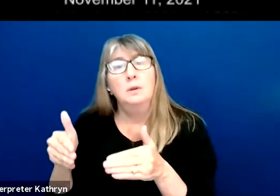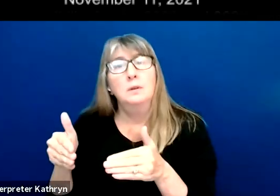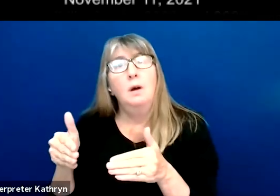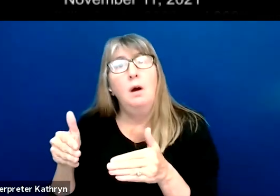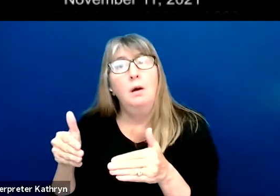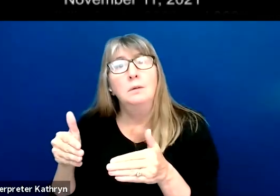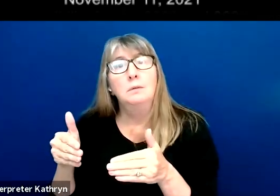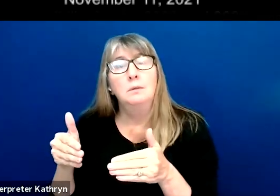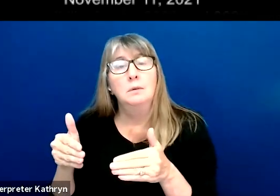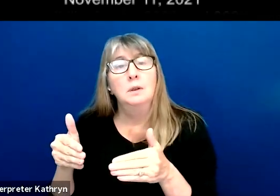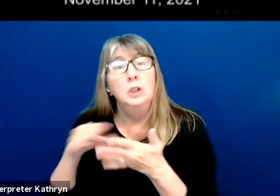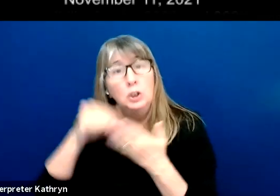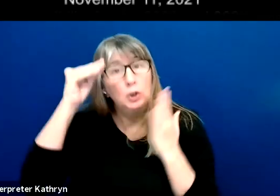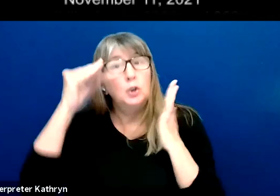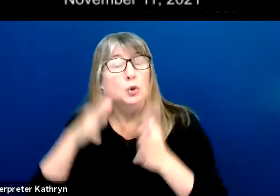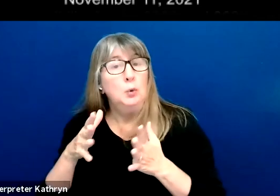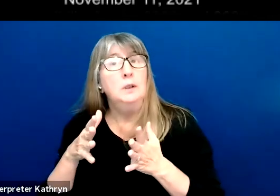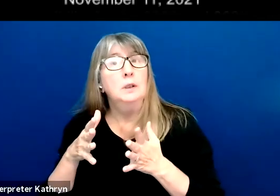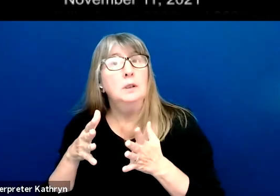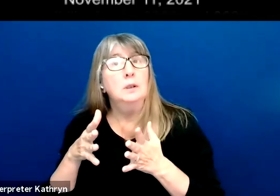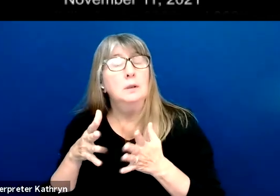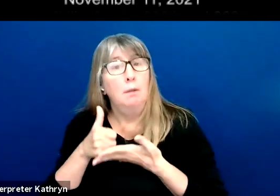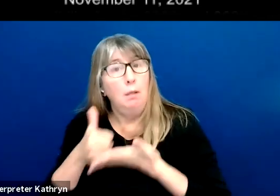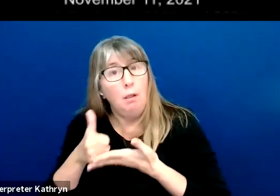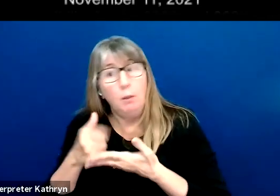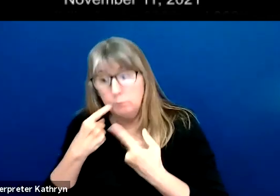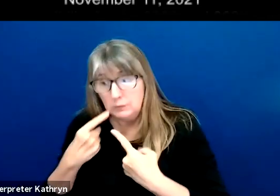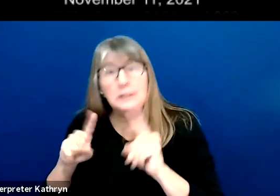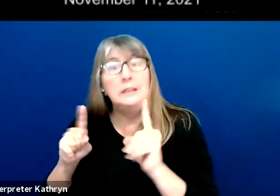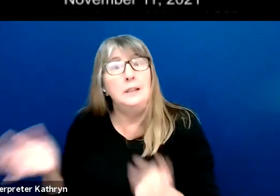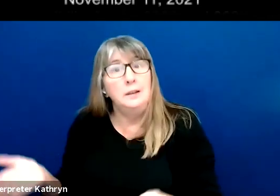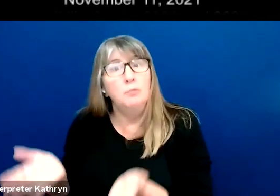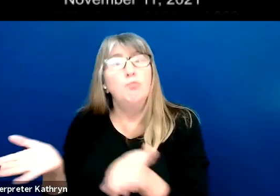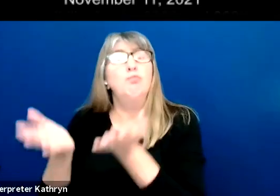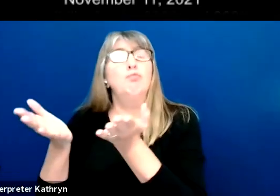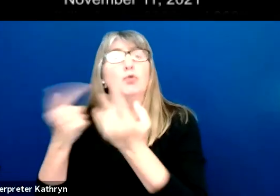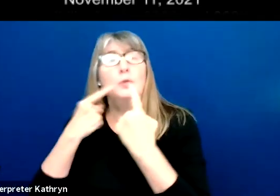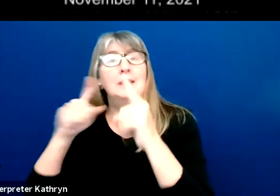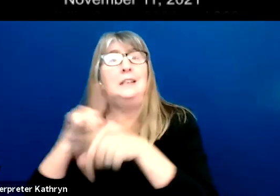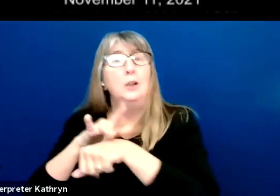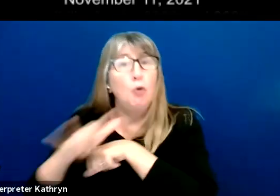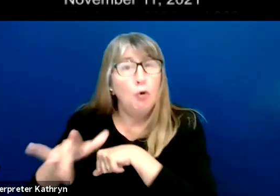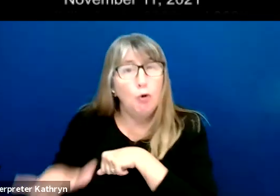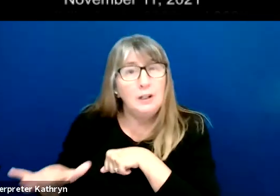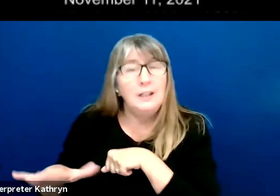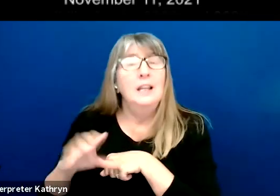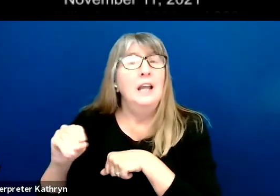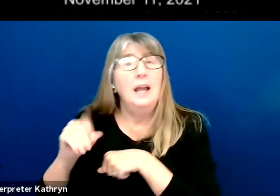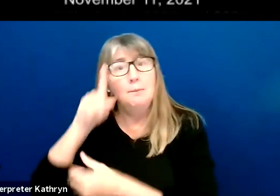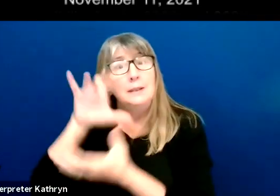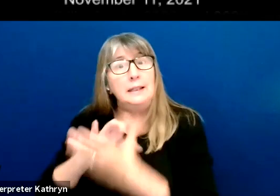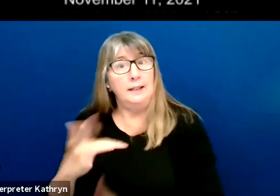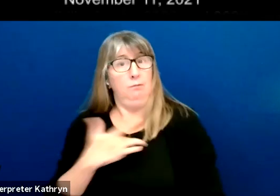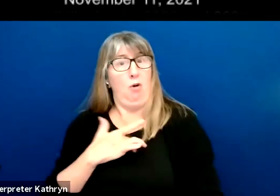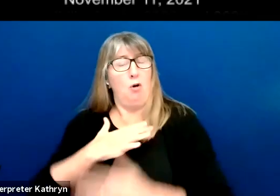getting students to succeed, blind students to succeed early, and to believe in their hearts that they